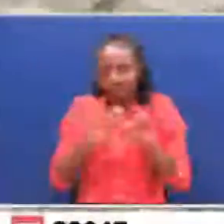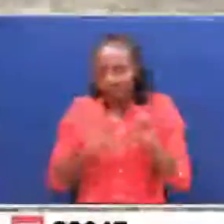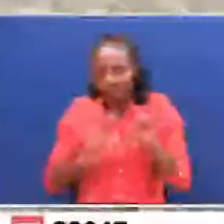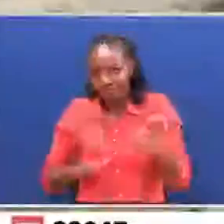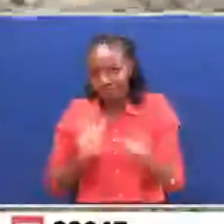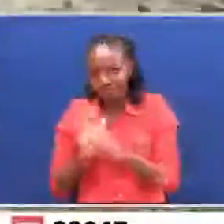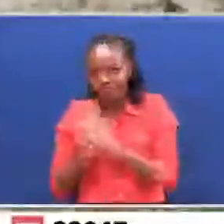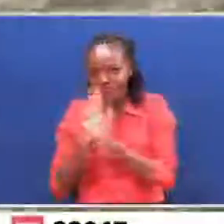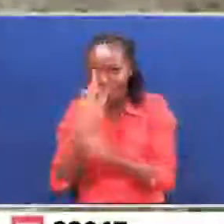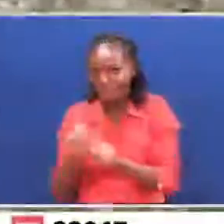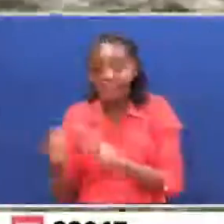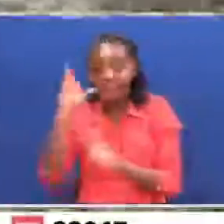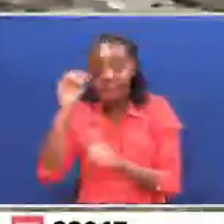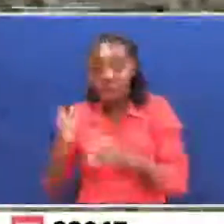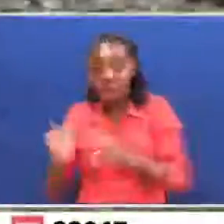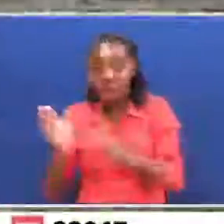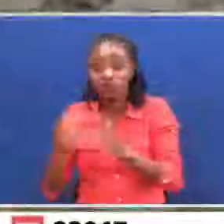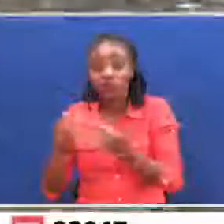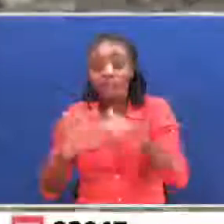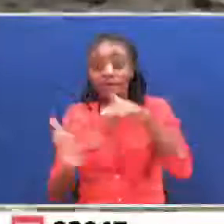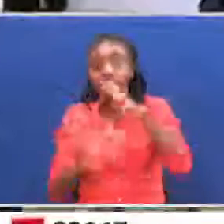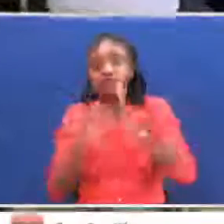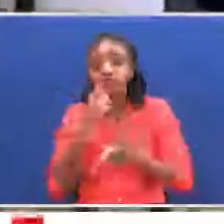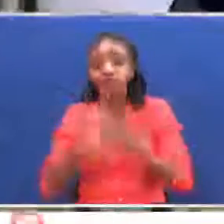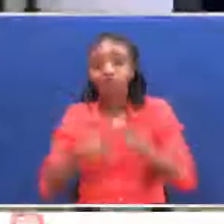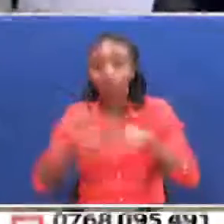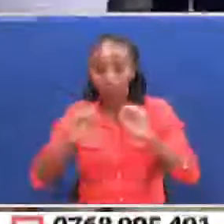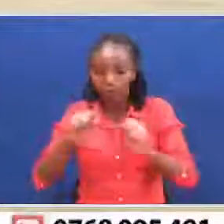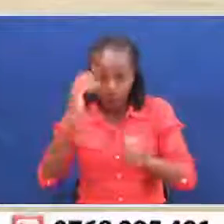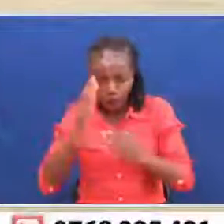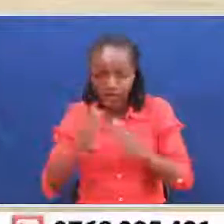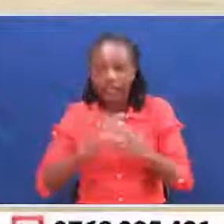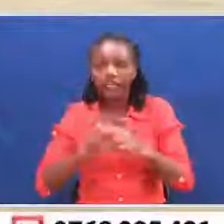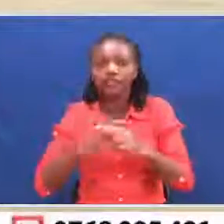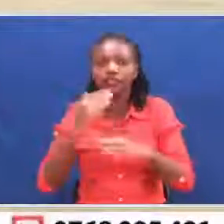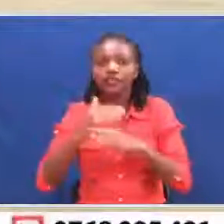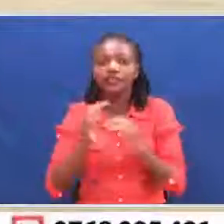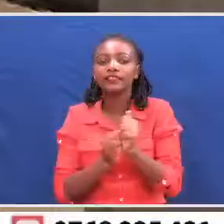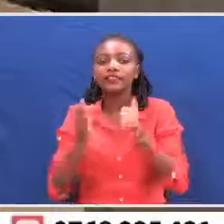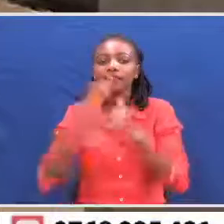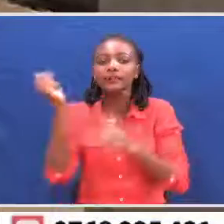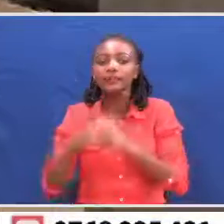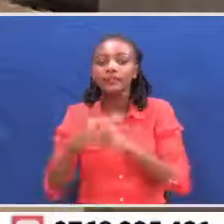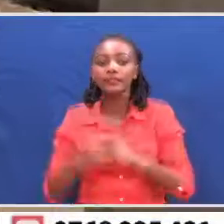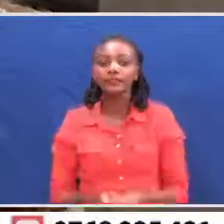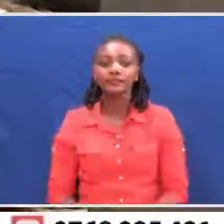already cramped Mombasa Road, but Macharia says that it will be over in the next 18 months.